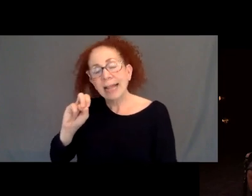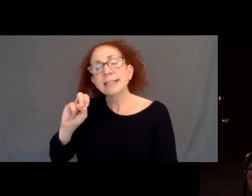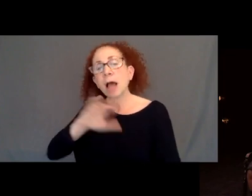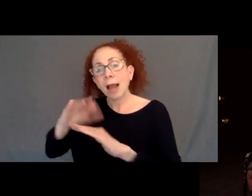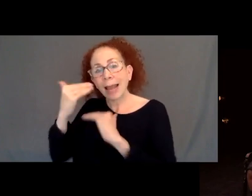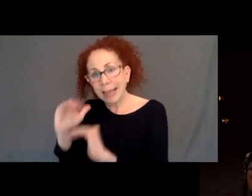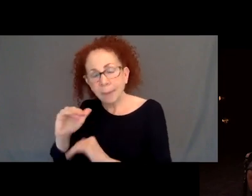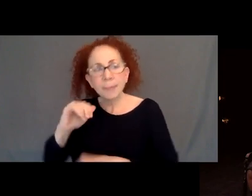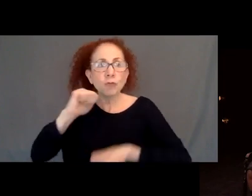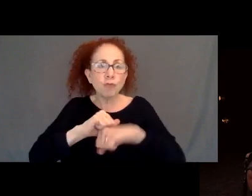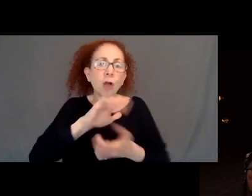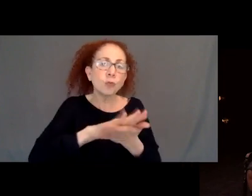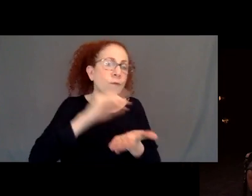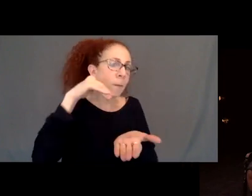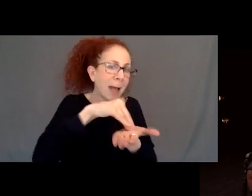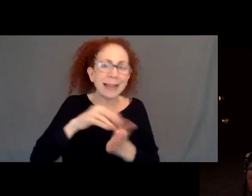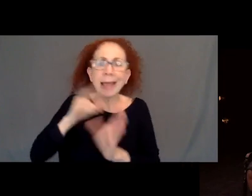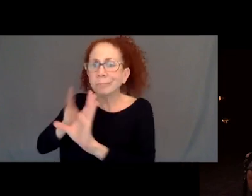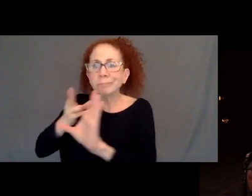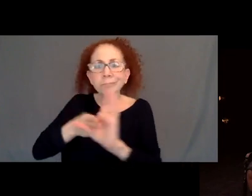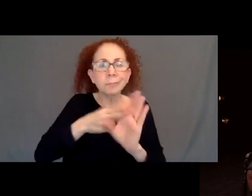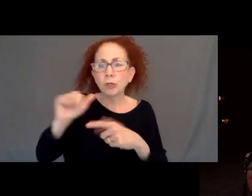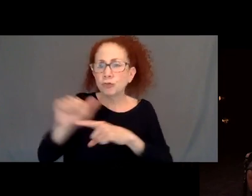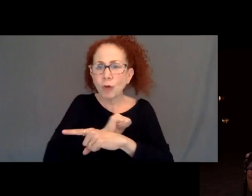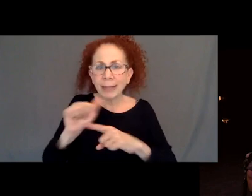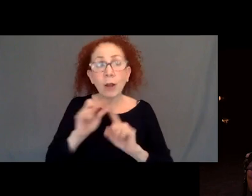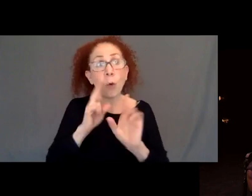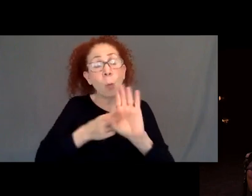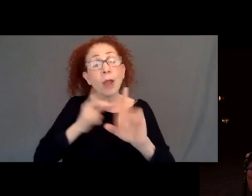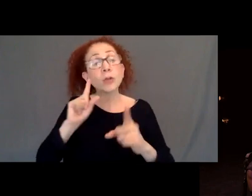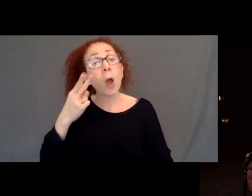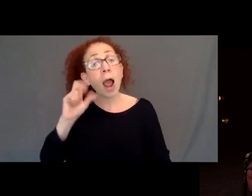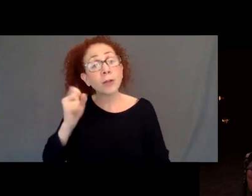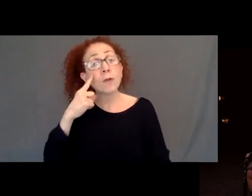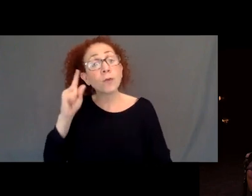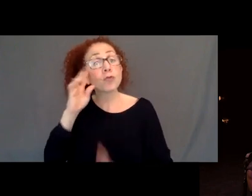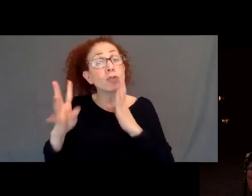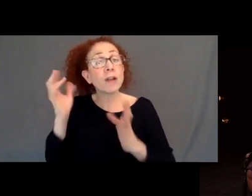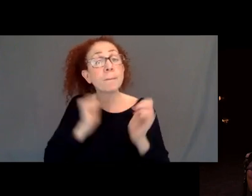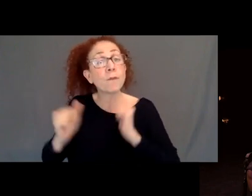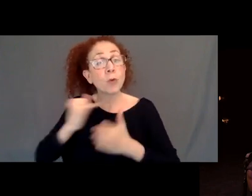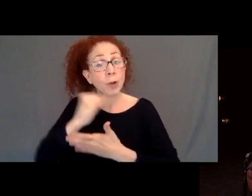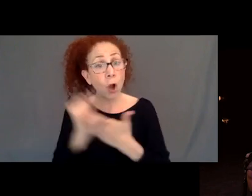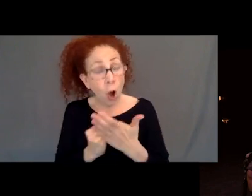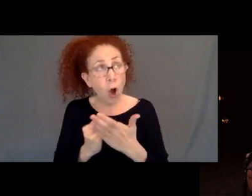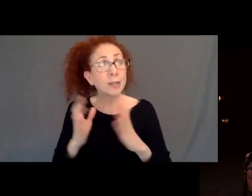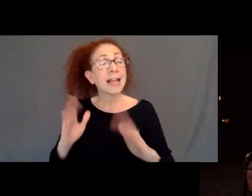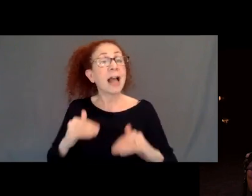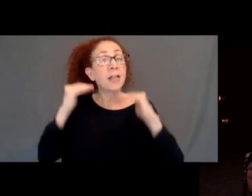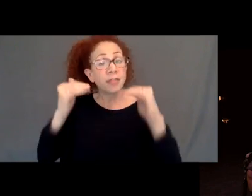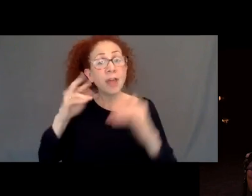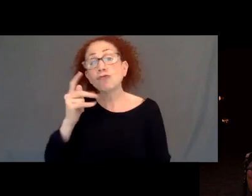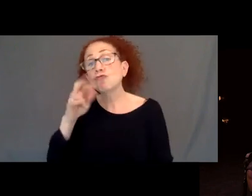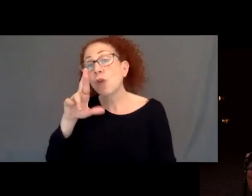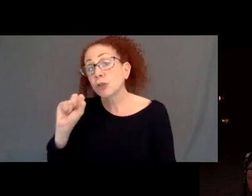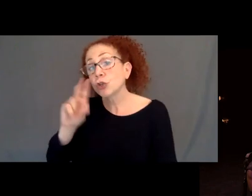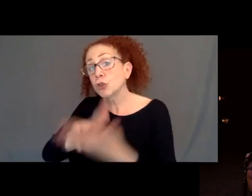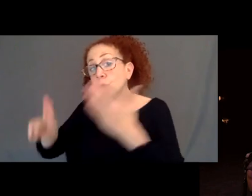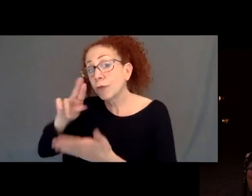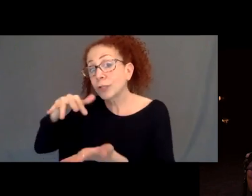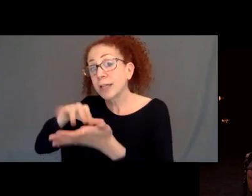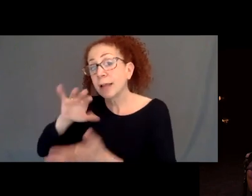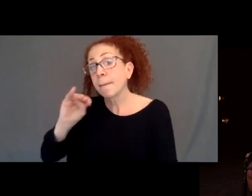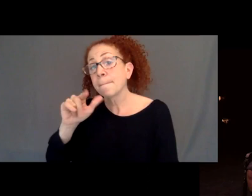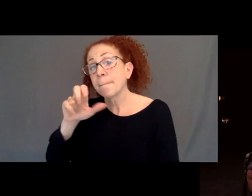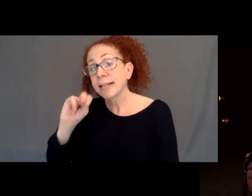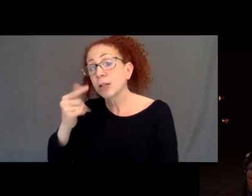I trained at the Rock School for Ballet. I went to the high school for creative and performing arts. From there, I went on to attend Rutgers University and study at